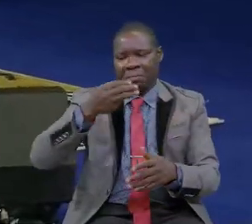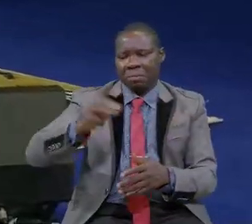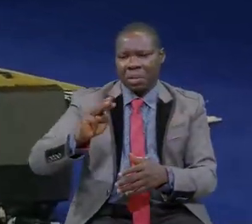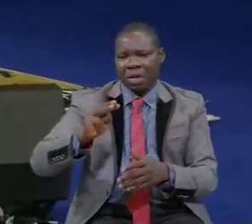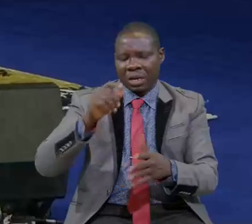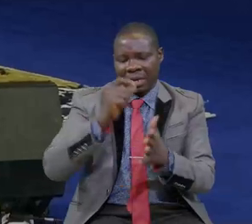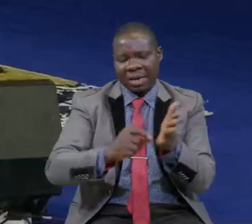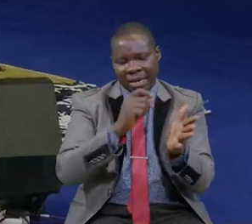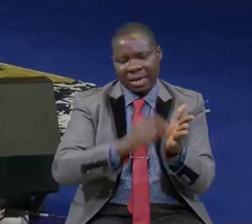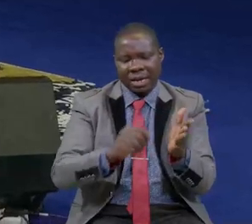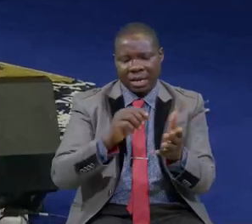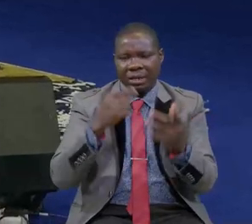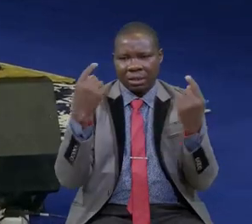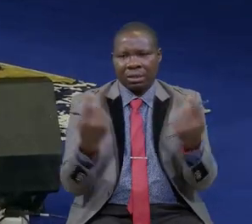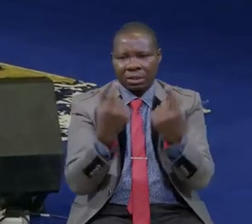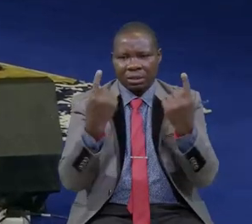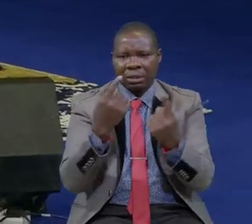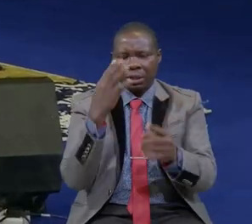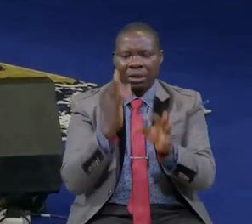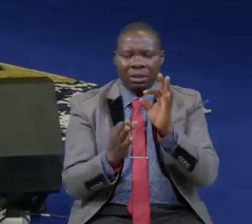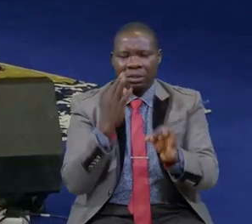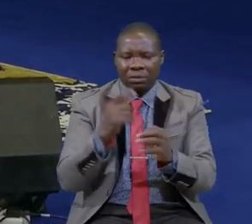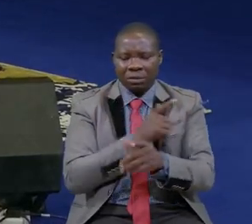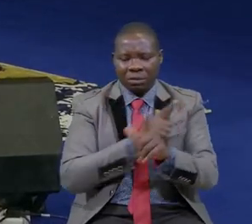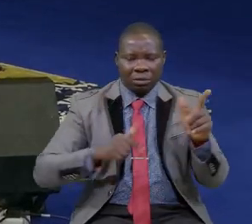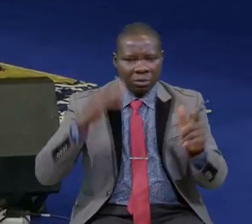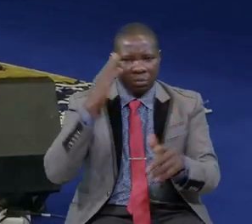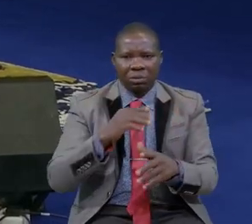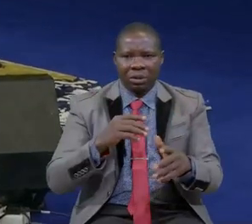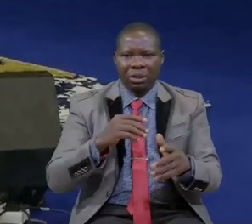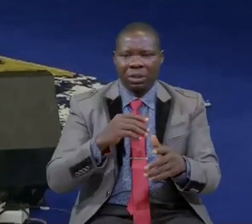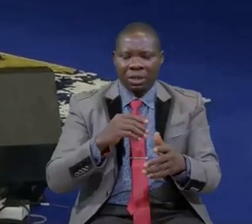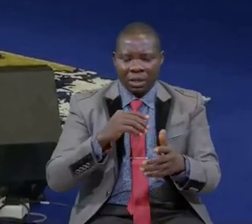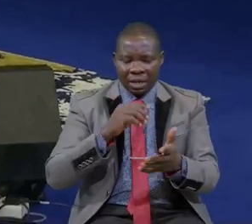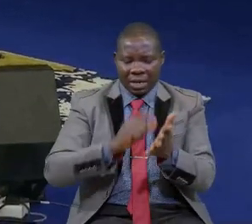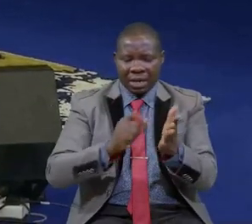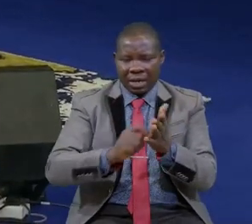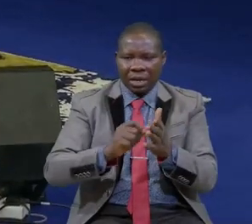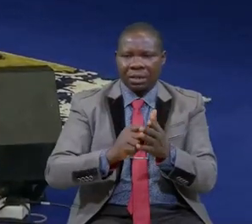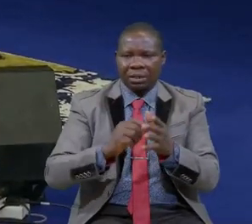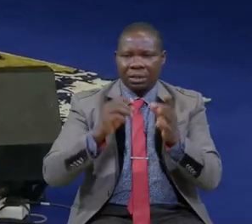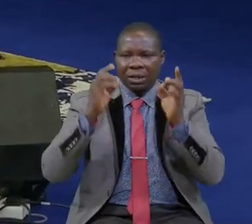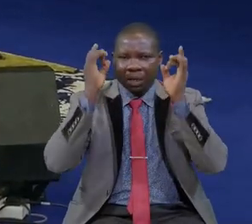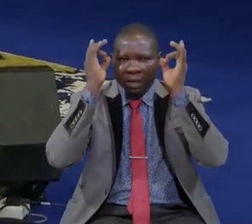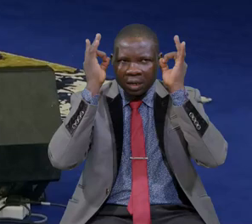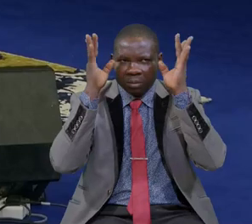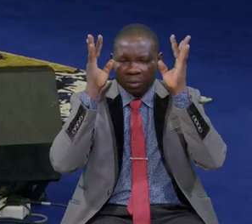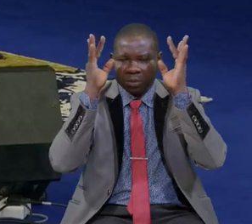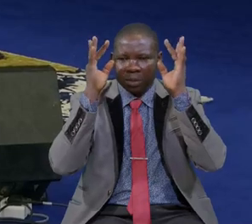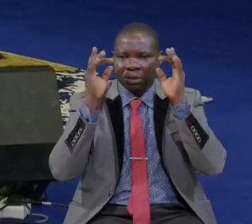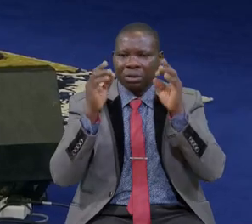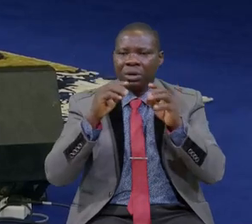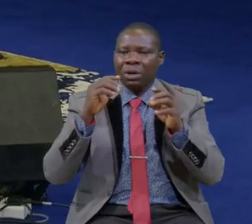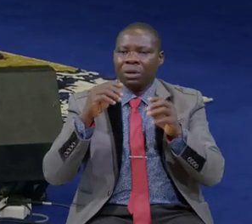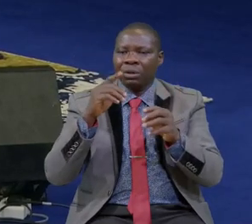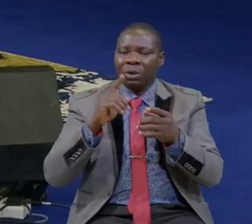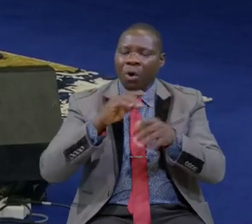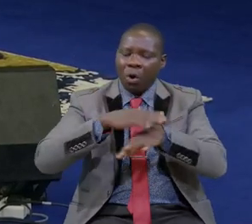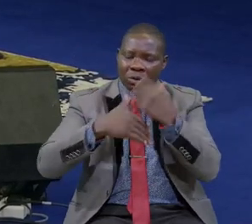the Lord, what will mark abomination. If the Lord, what will mark all the evil